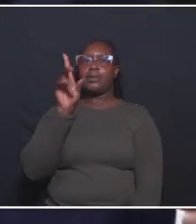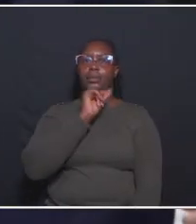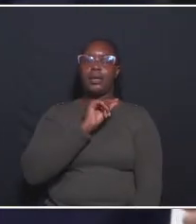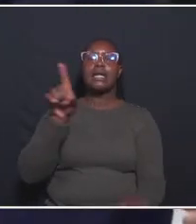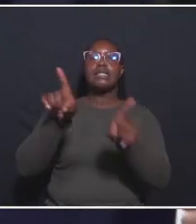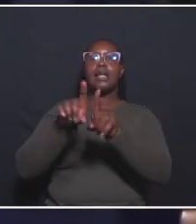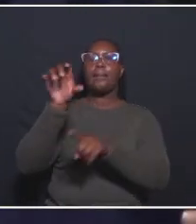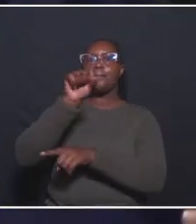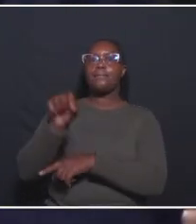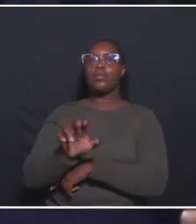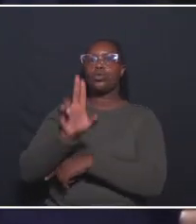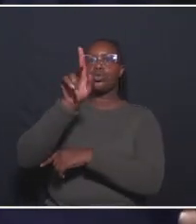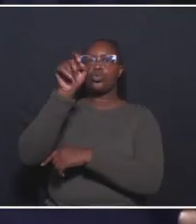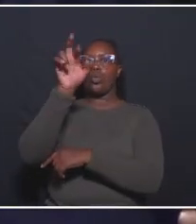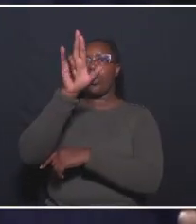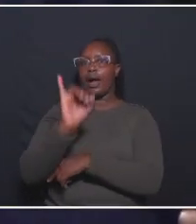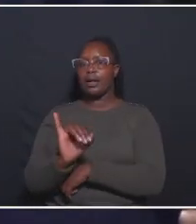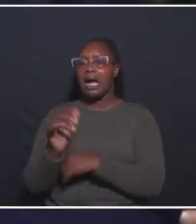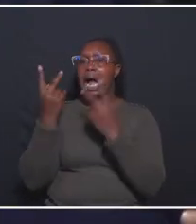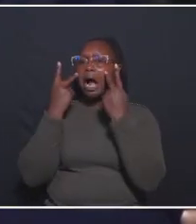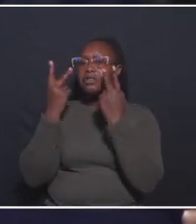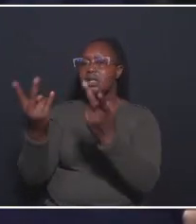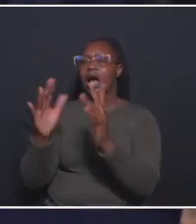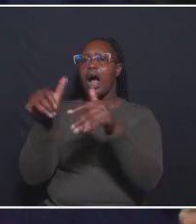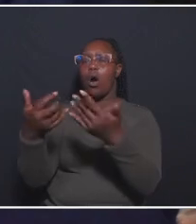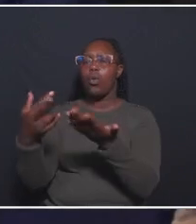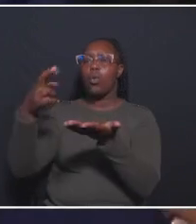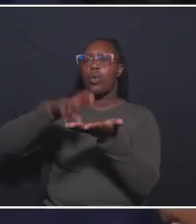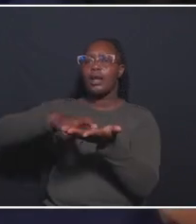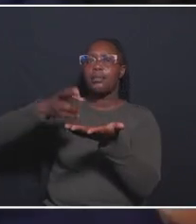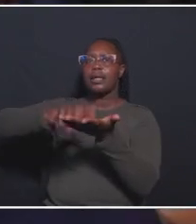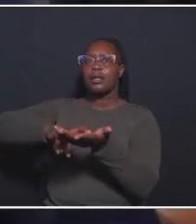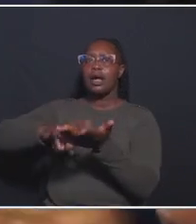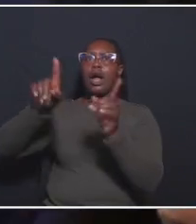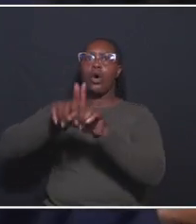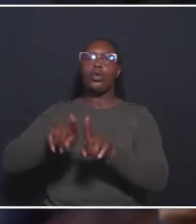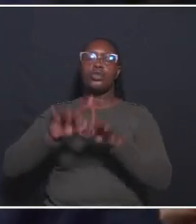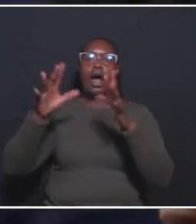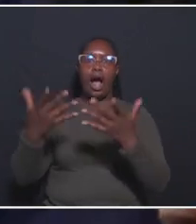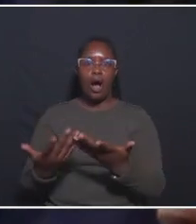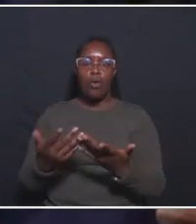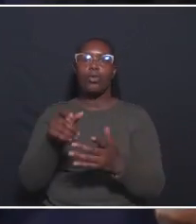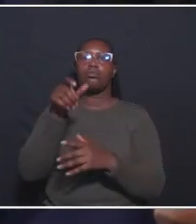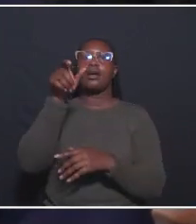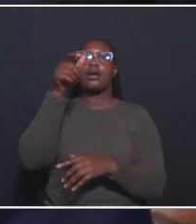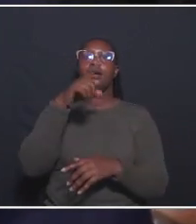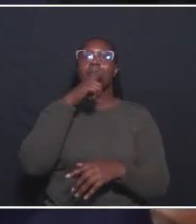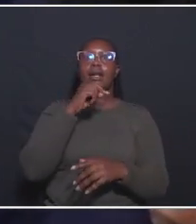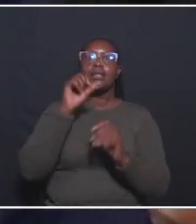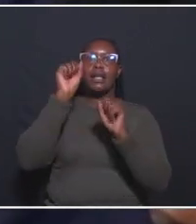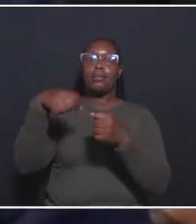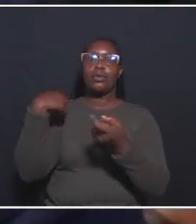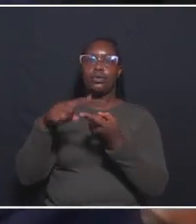scene where you depict how now the guy is now able to satisfy the